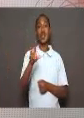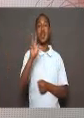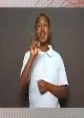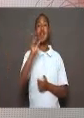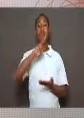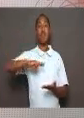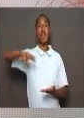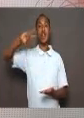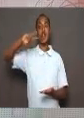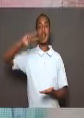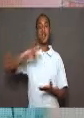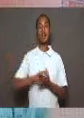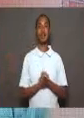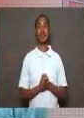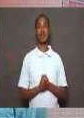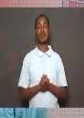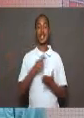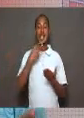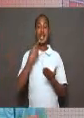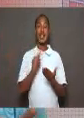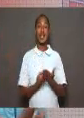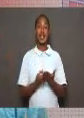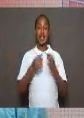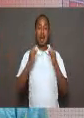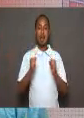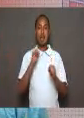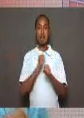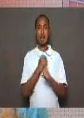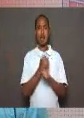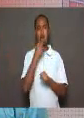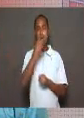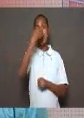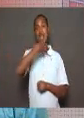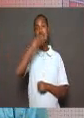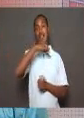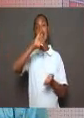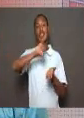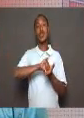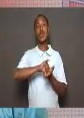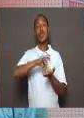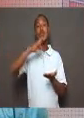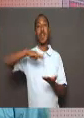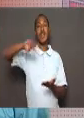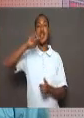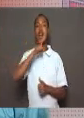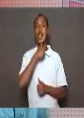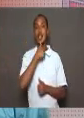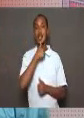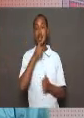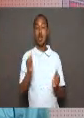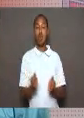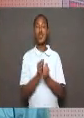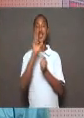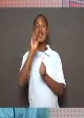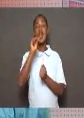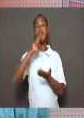are non-volatile. This can be performed by heating the salts of a volatile acid